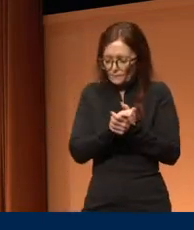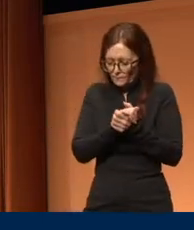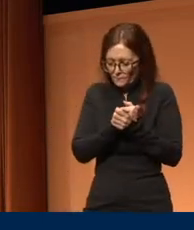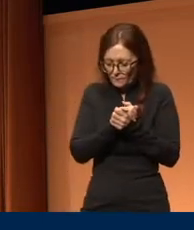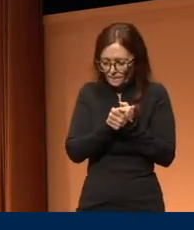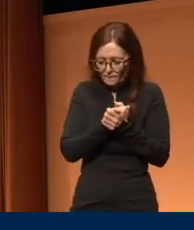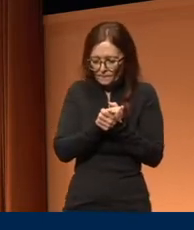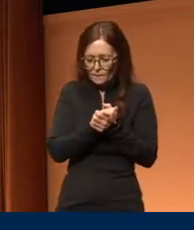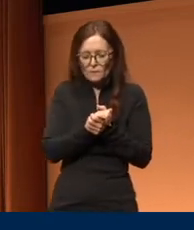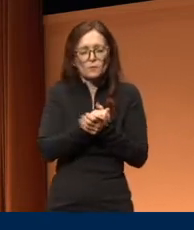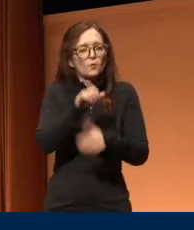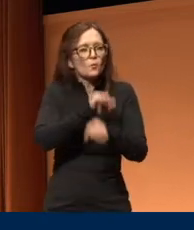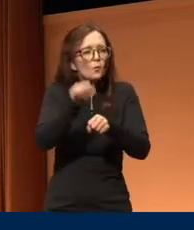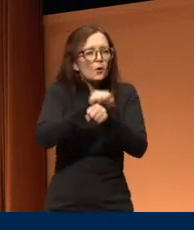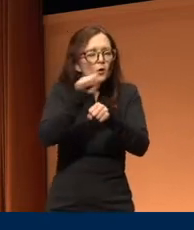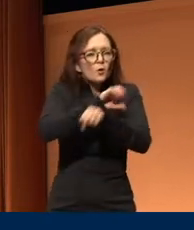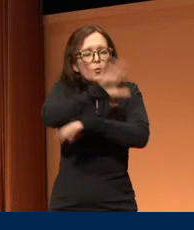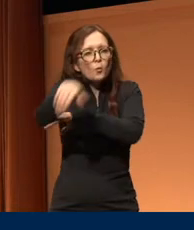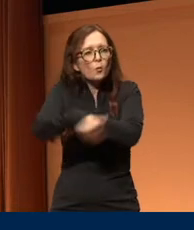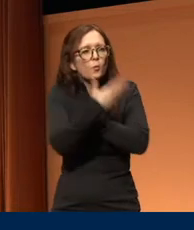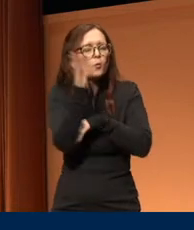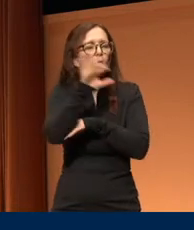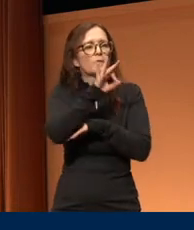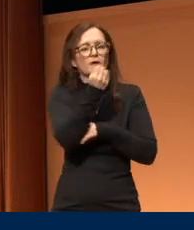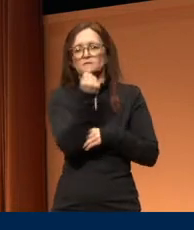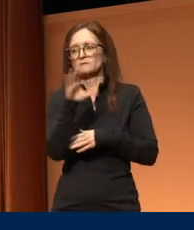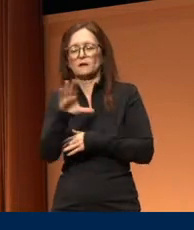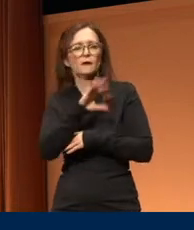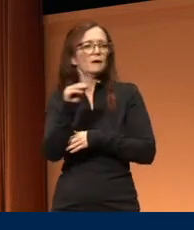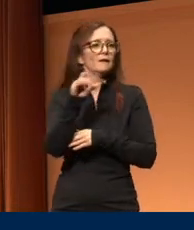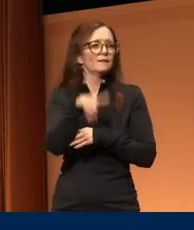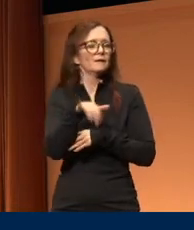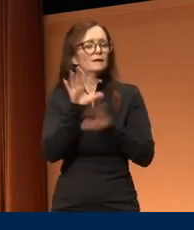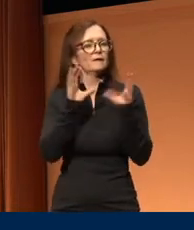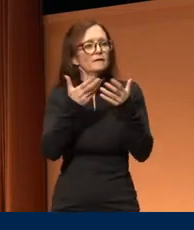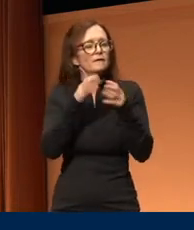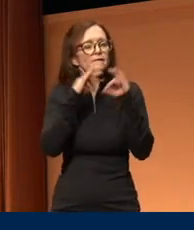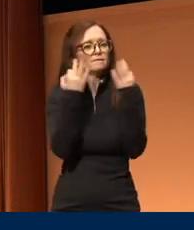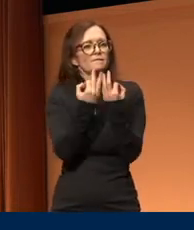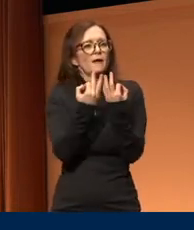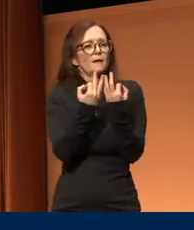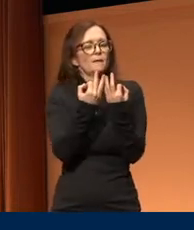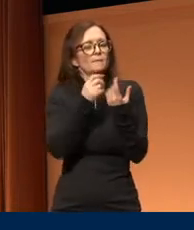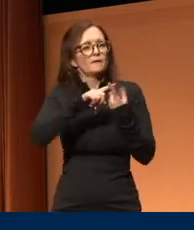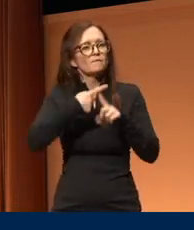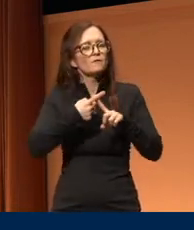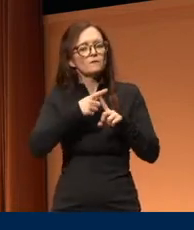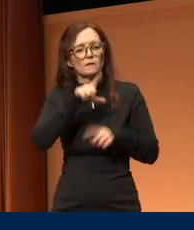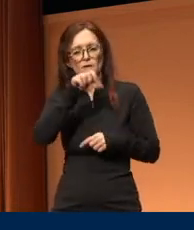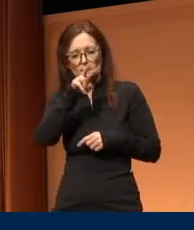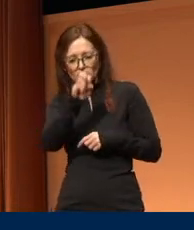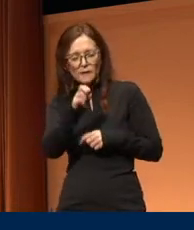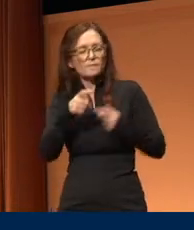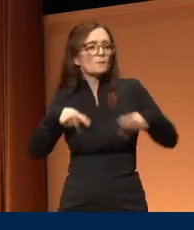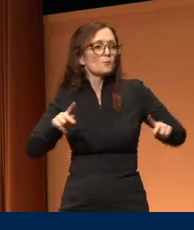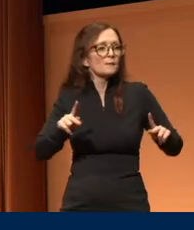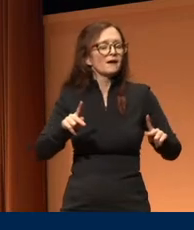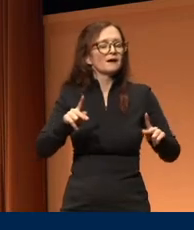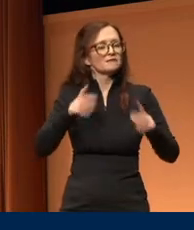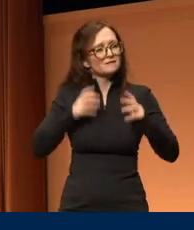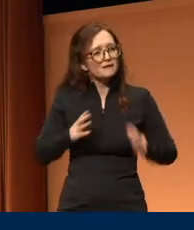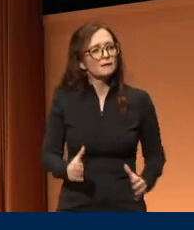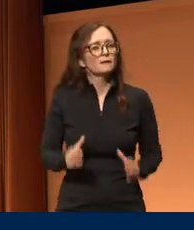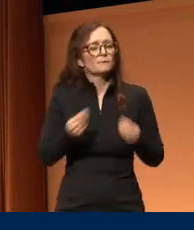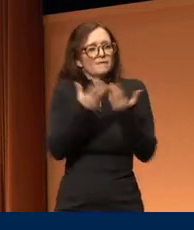and working intense hours over the weekends when they could have been with their family and friends instead. Love allowed citizens to survive